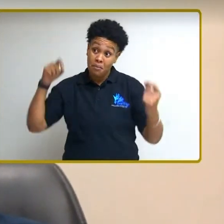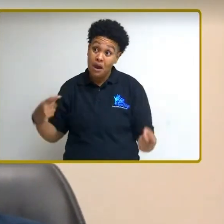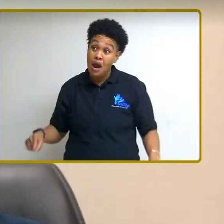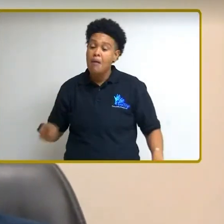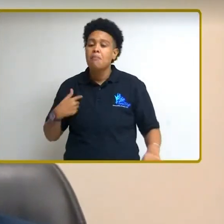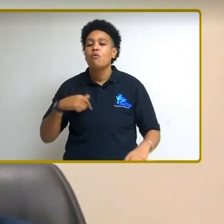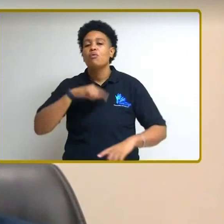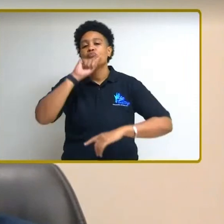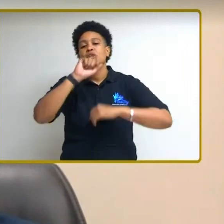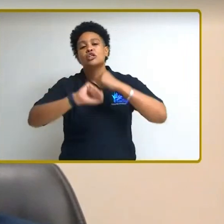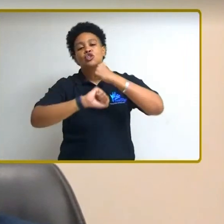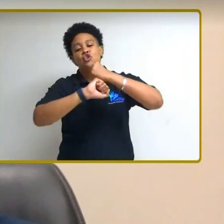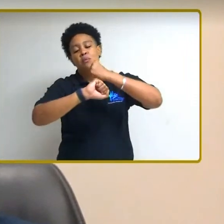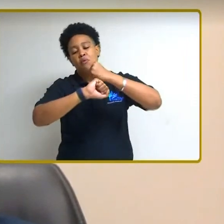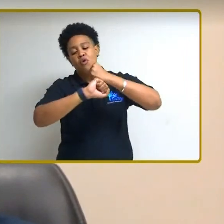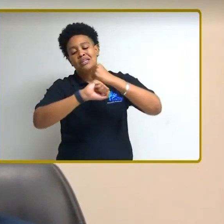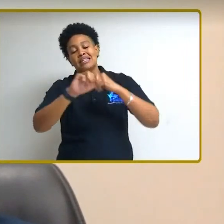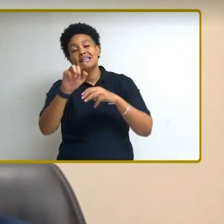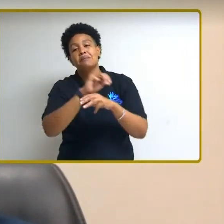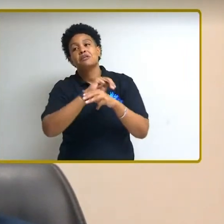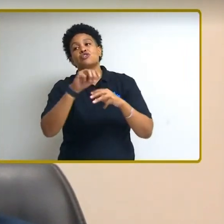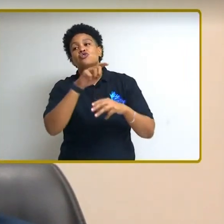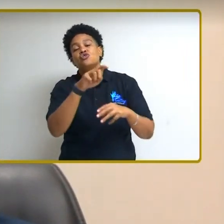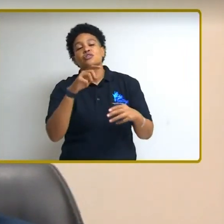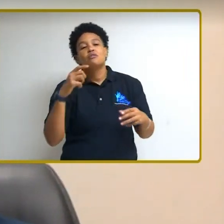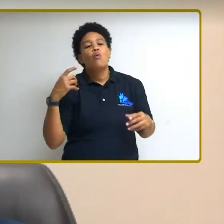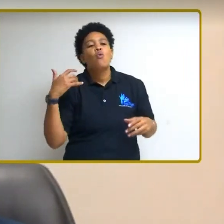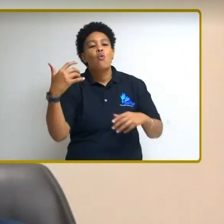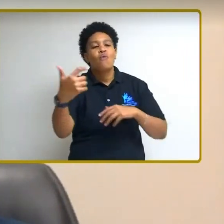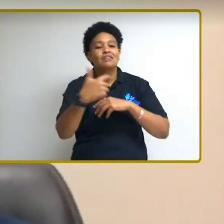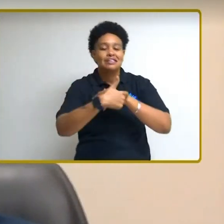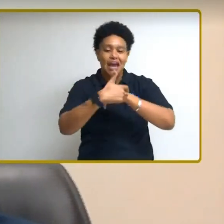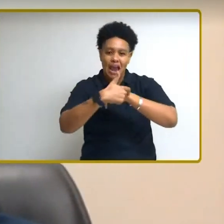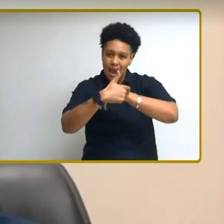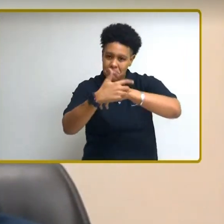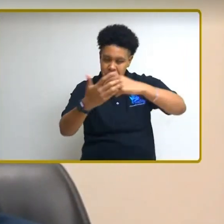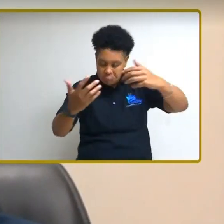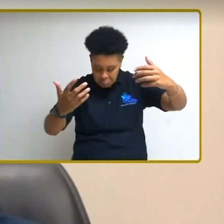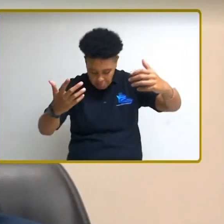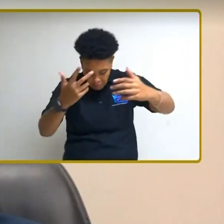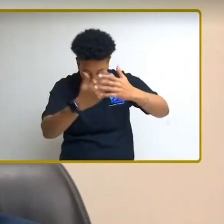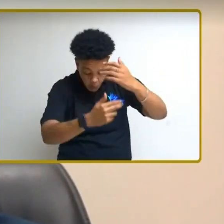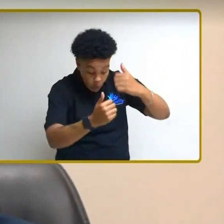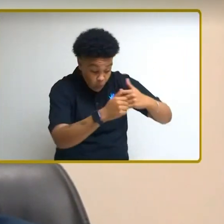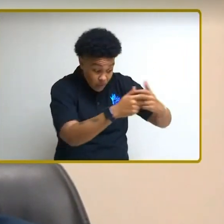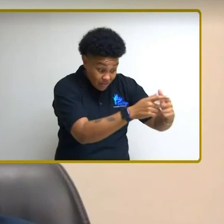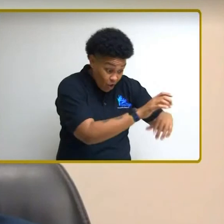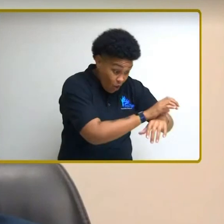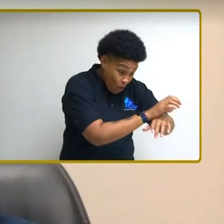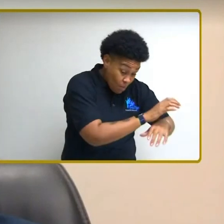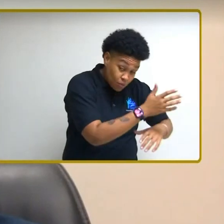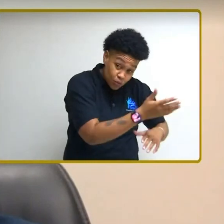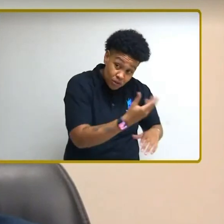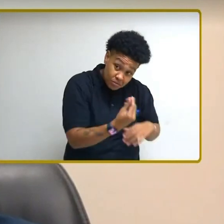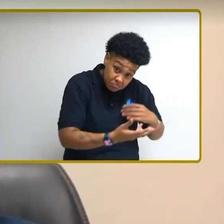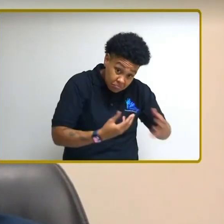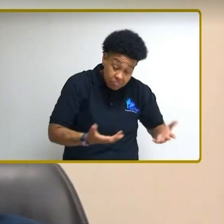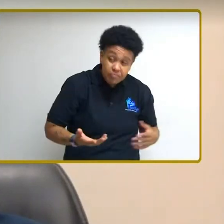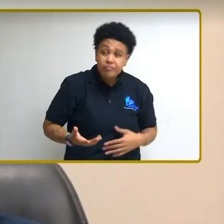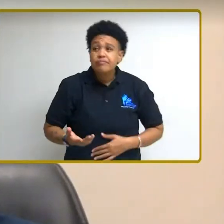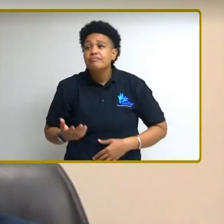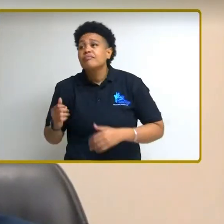been supporting the ministry over time, both with computers,